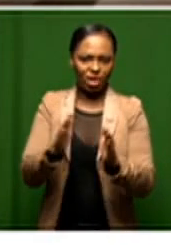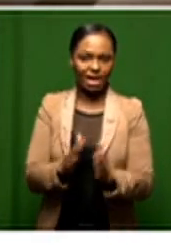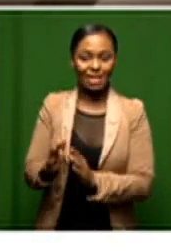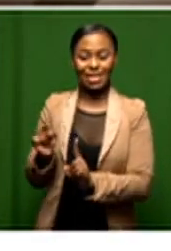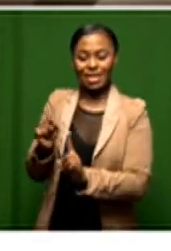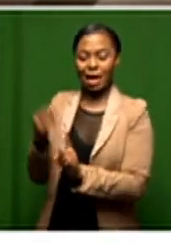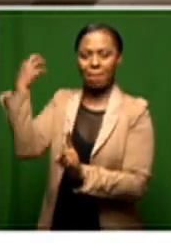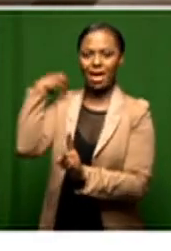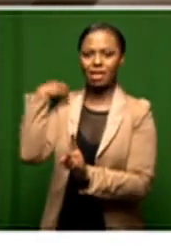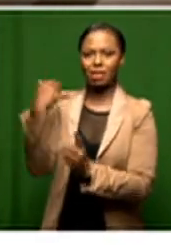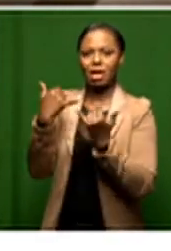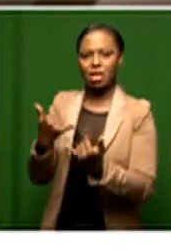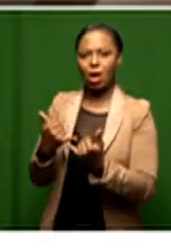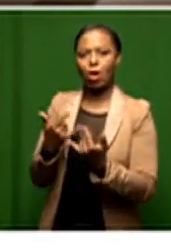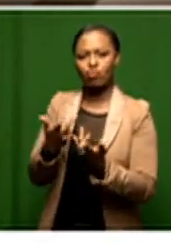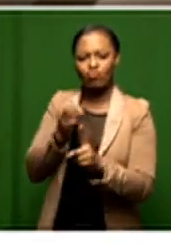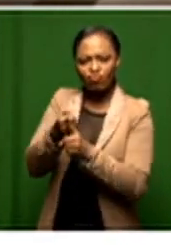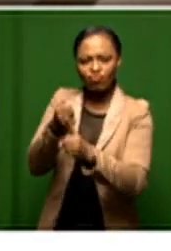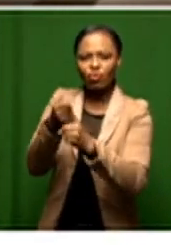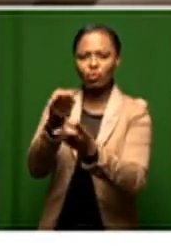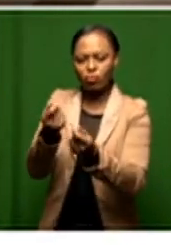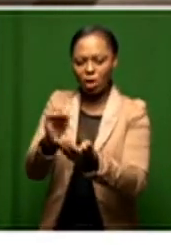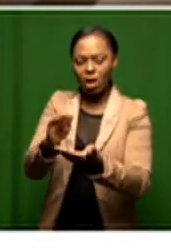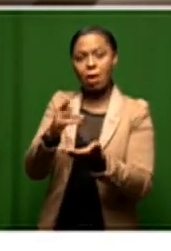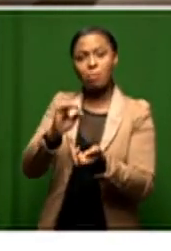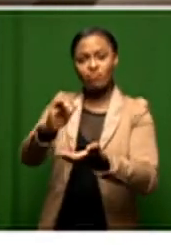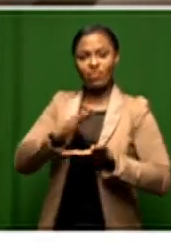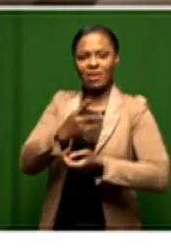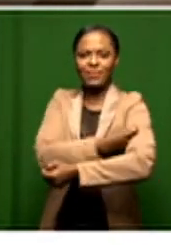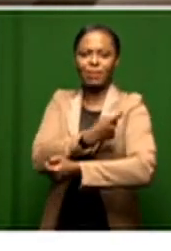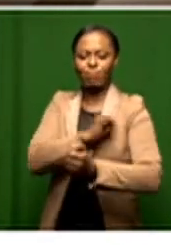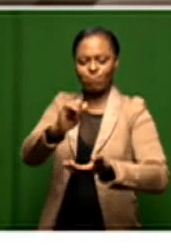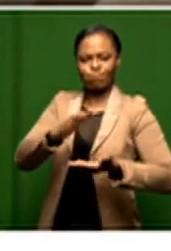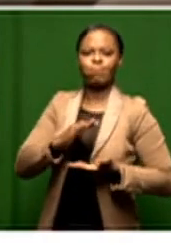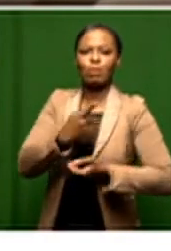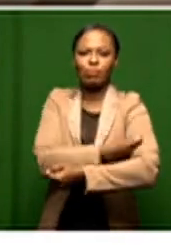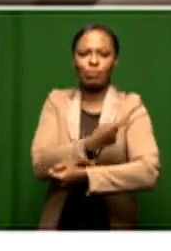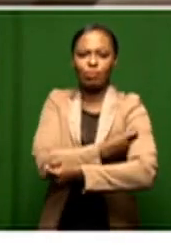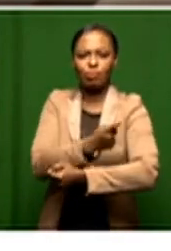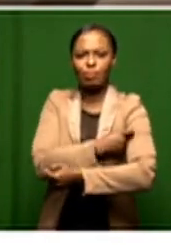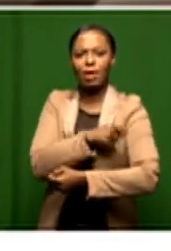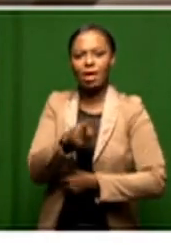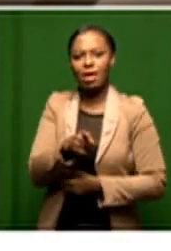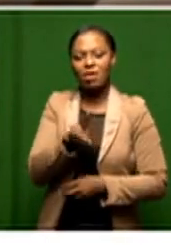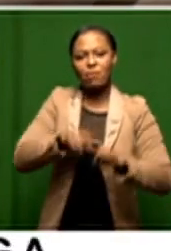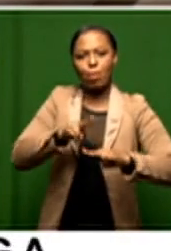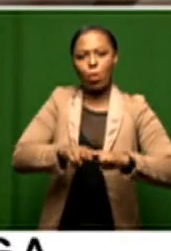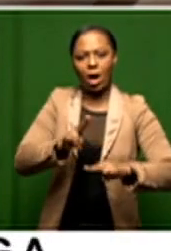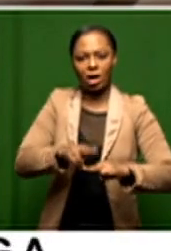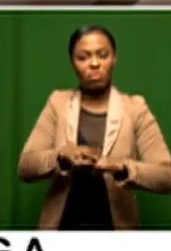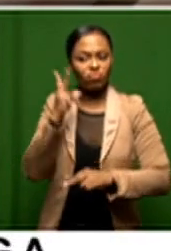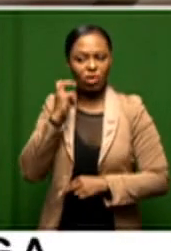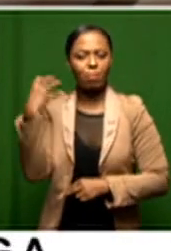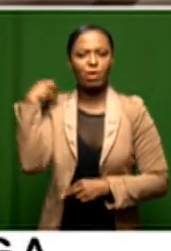is aspiring to get the first doses into the country in February, as we heard on his webinar a couple of nights ago.